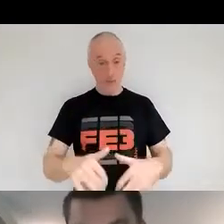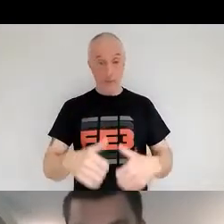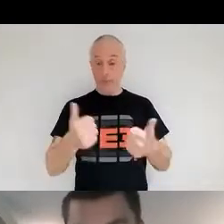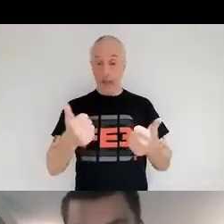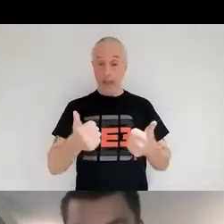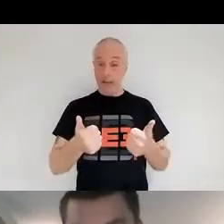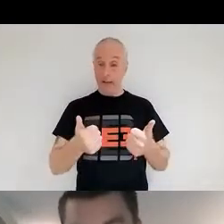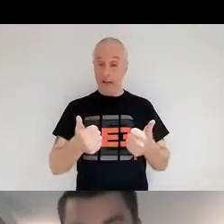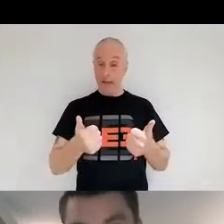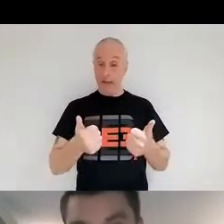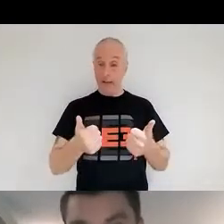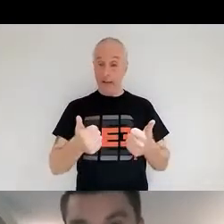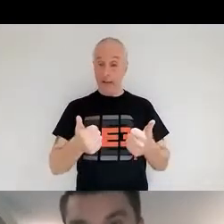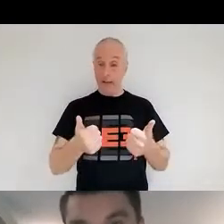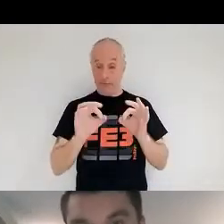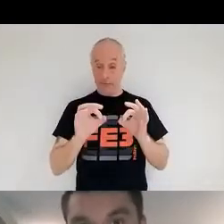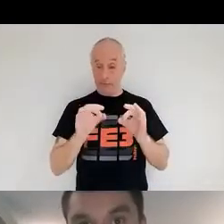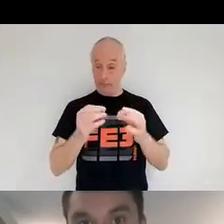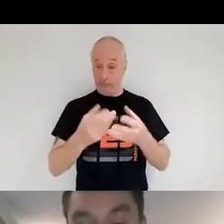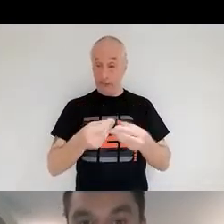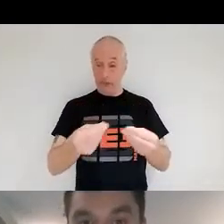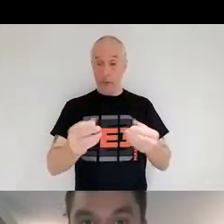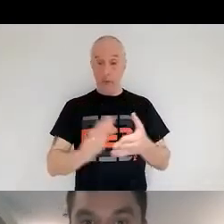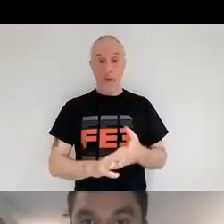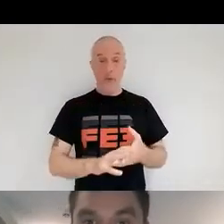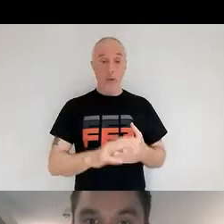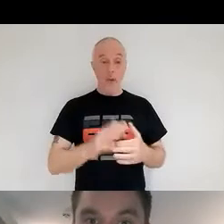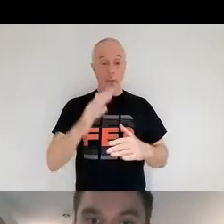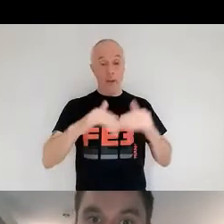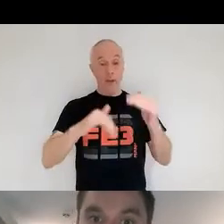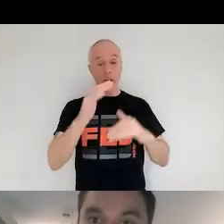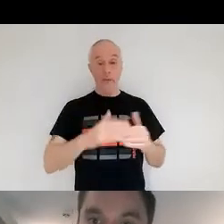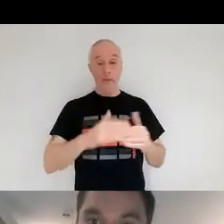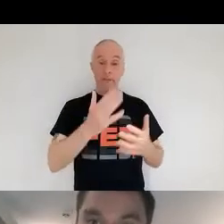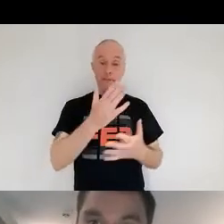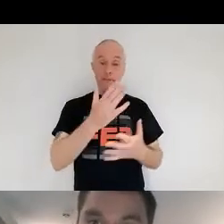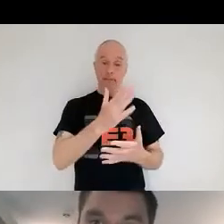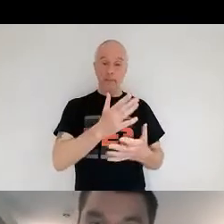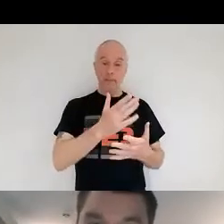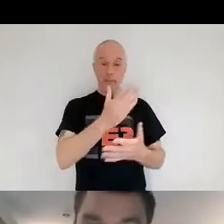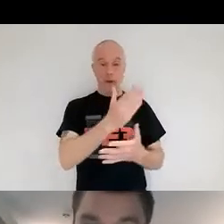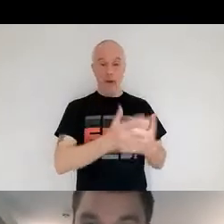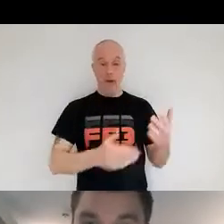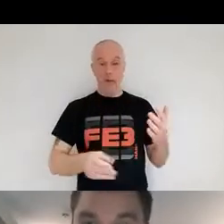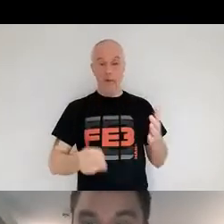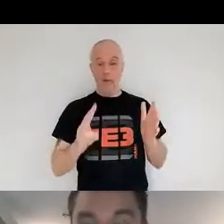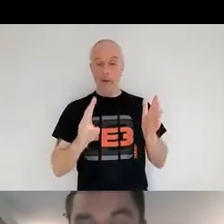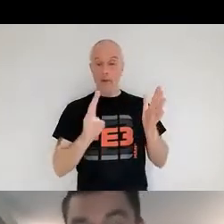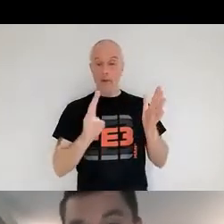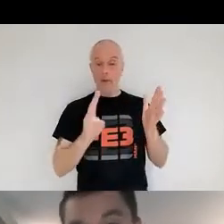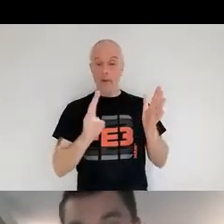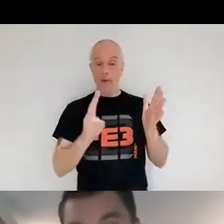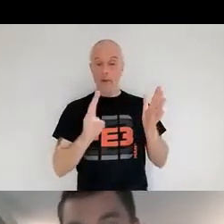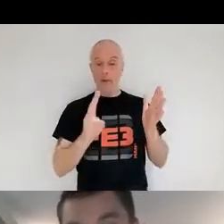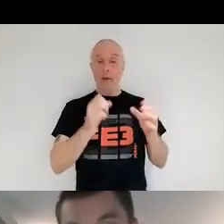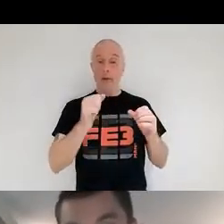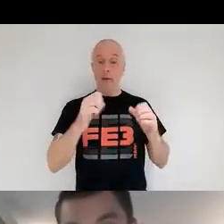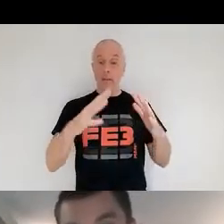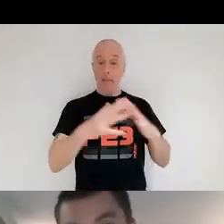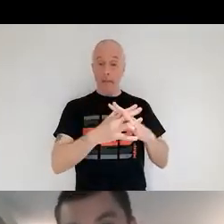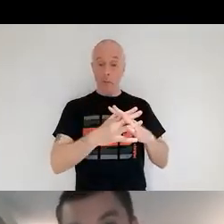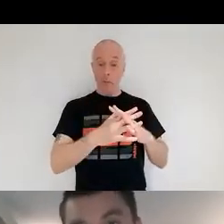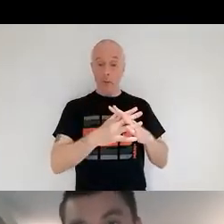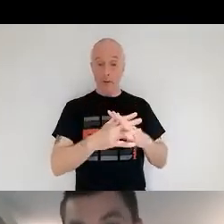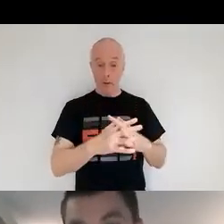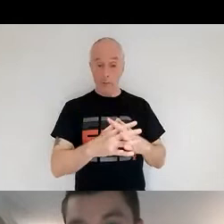we built a 0.5 megawatt electrolyzer that was fed off of the university's green electricity supply. That produced hydrogen that